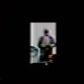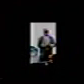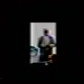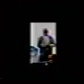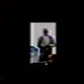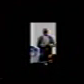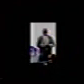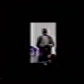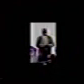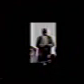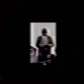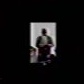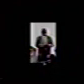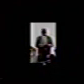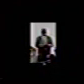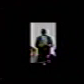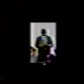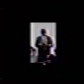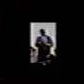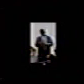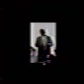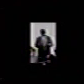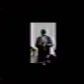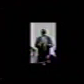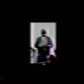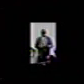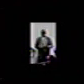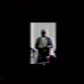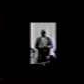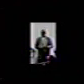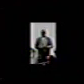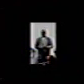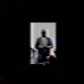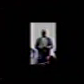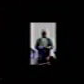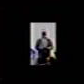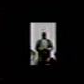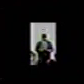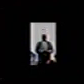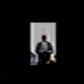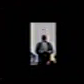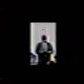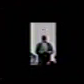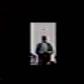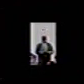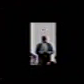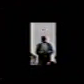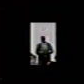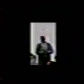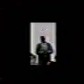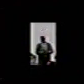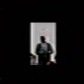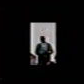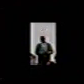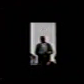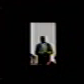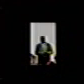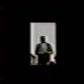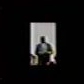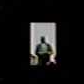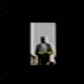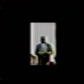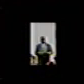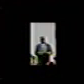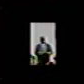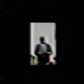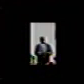I release you now into the success. I release you into prosperity. I release you into all